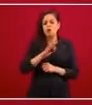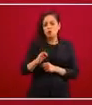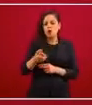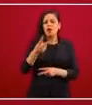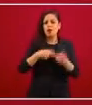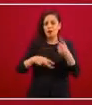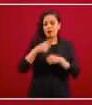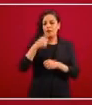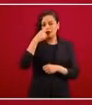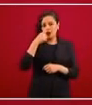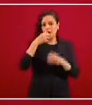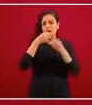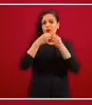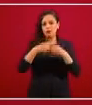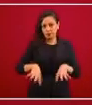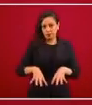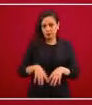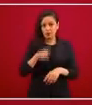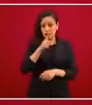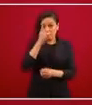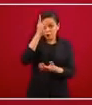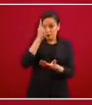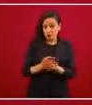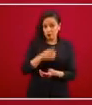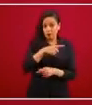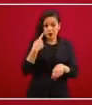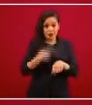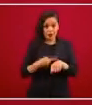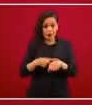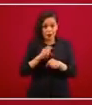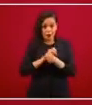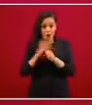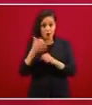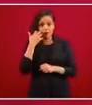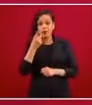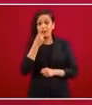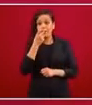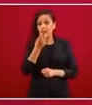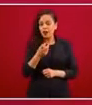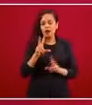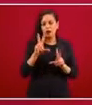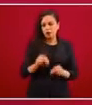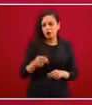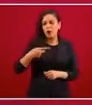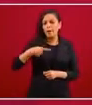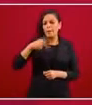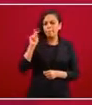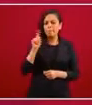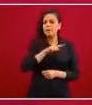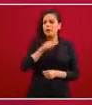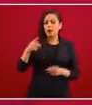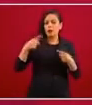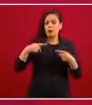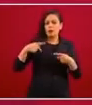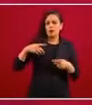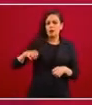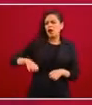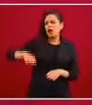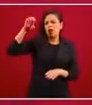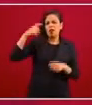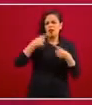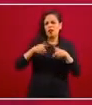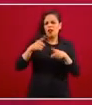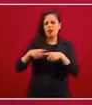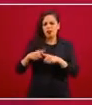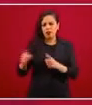could happen sometimes. It is one more sign. It's an accessory symptom, as we call it. So